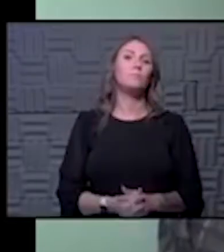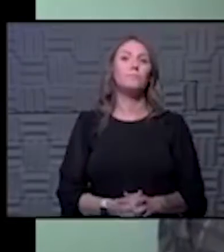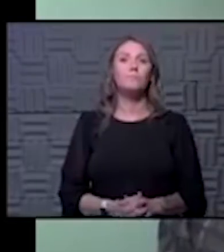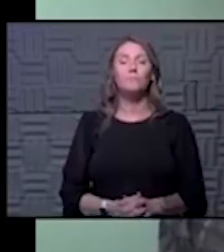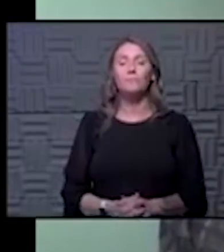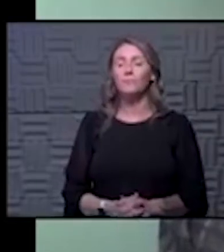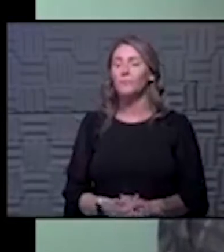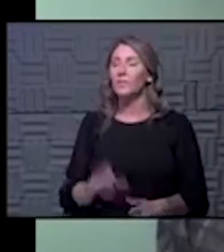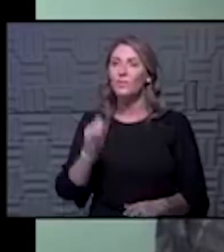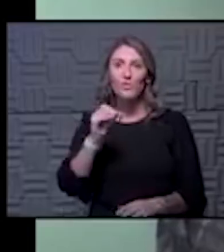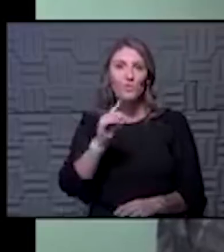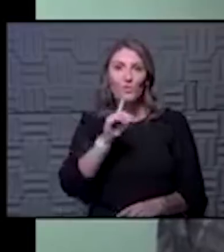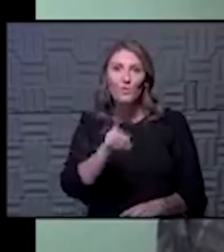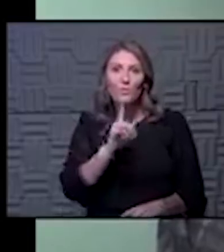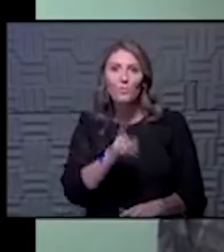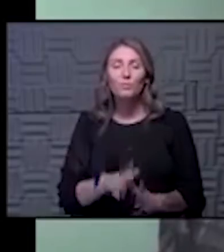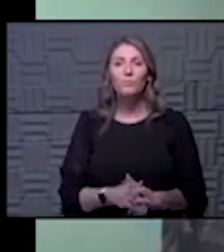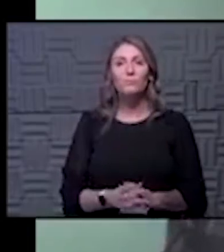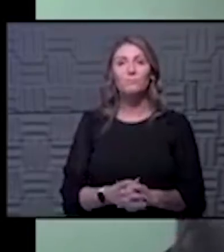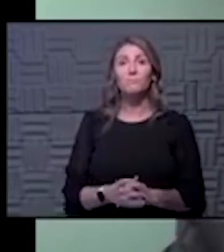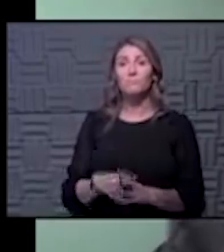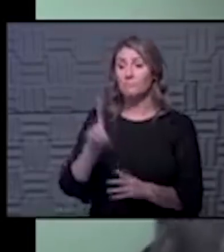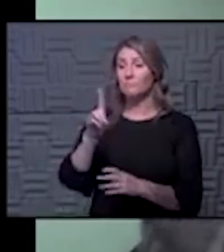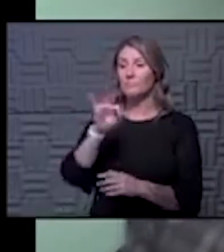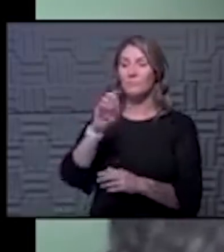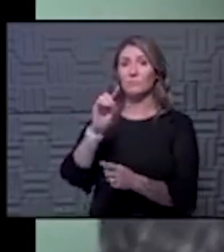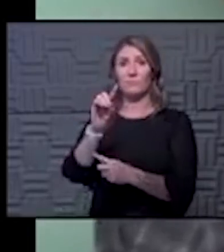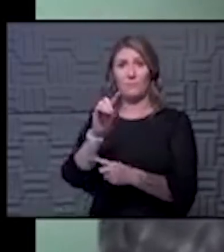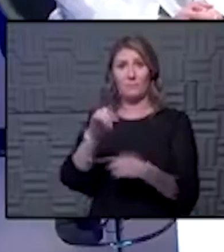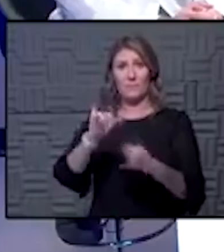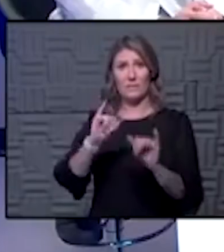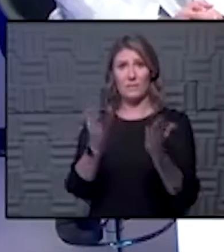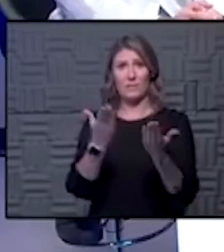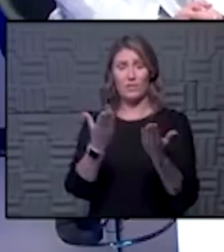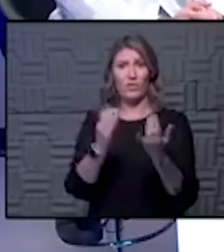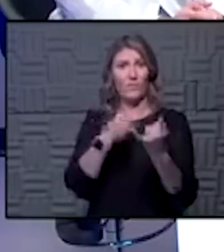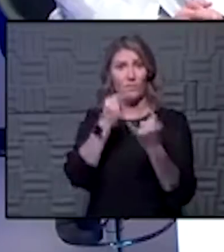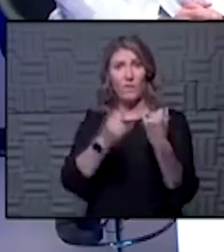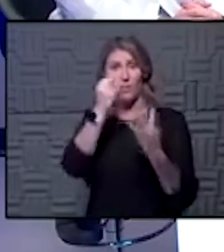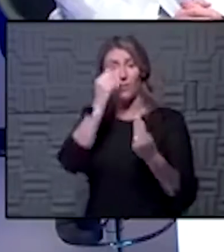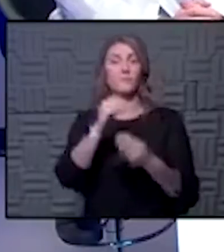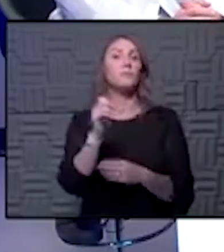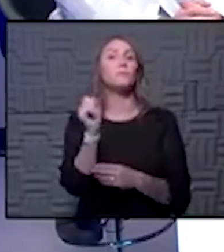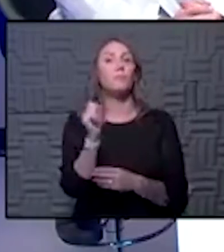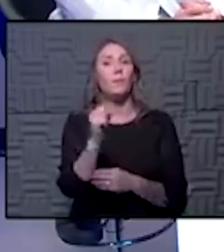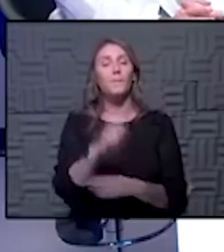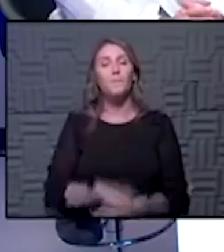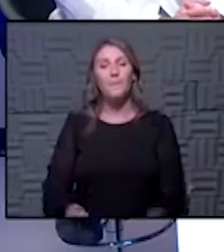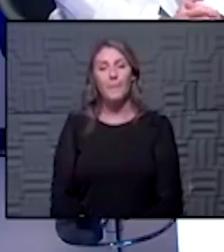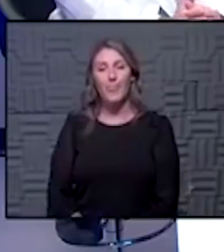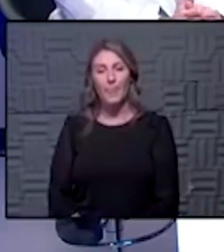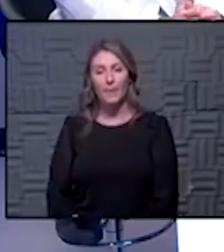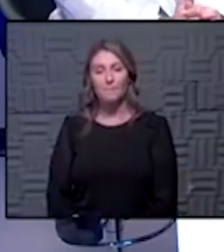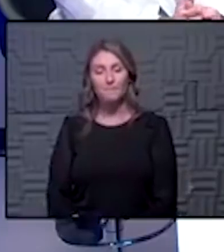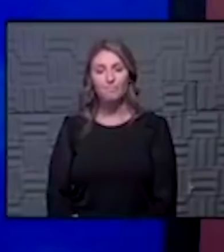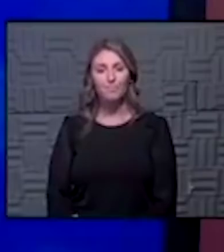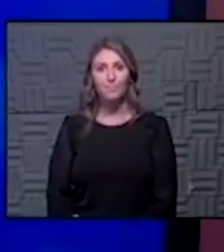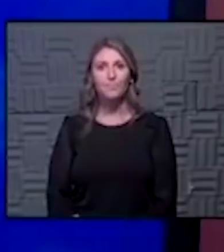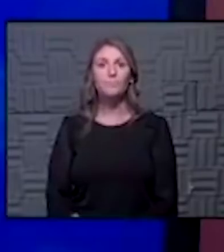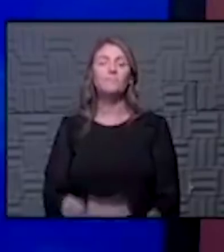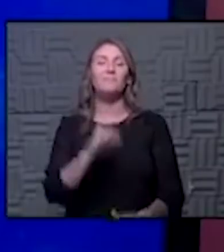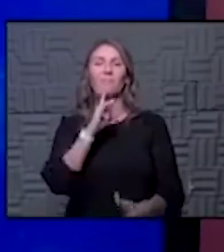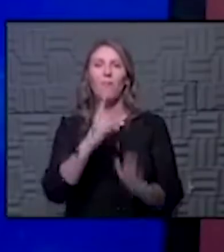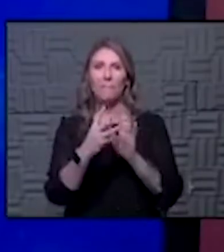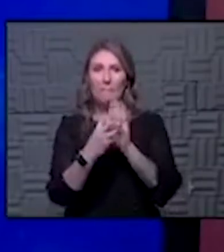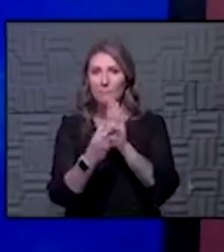So true. David, are you still here? Final thoughts? Yeah, so I'll echo a little